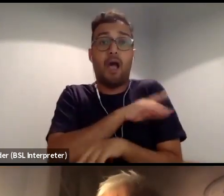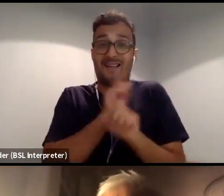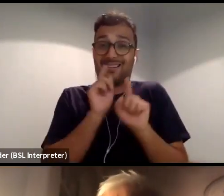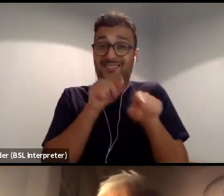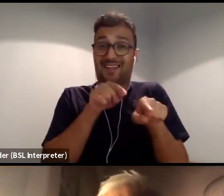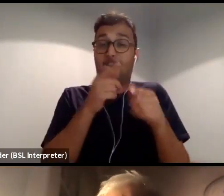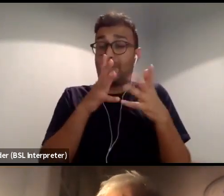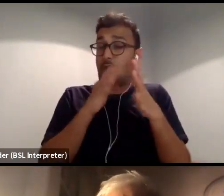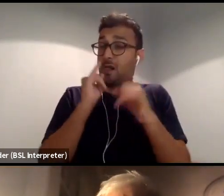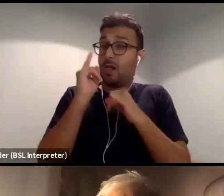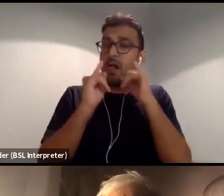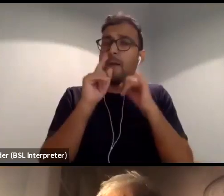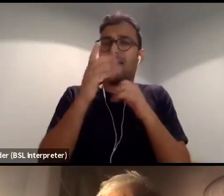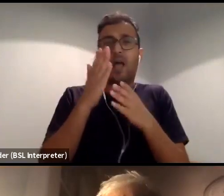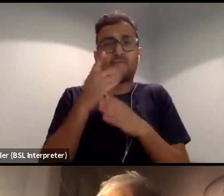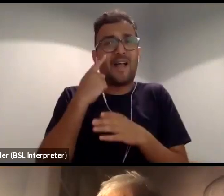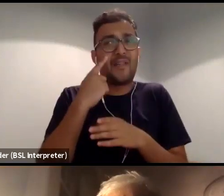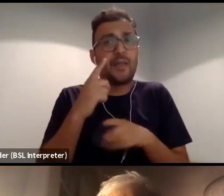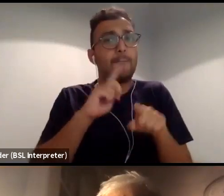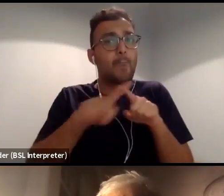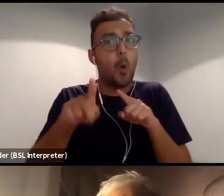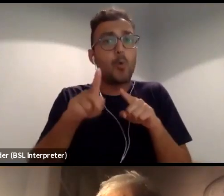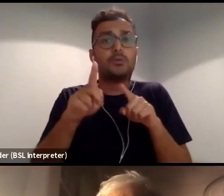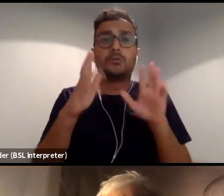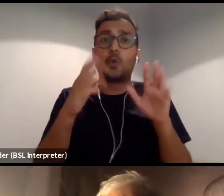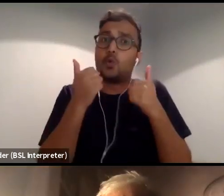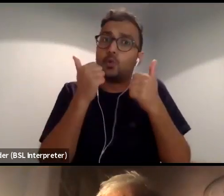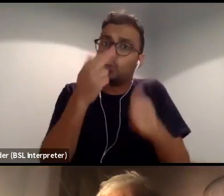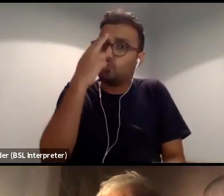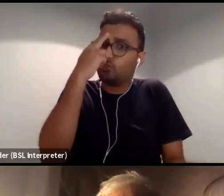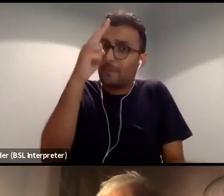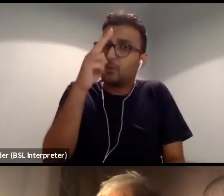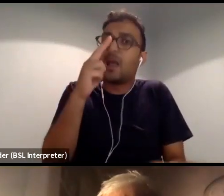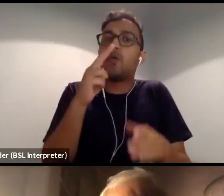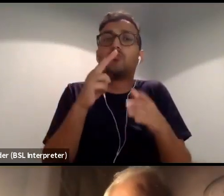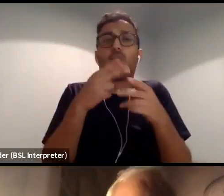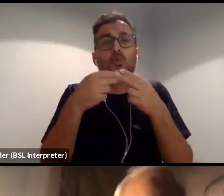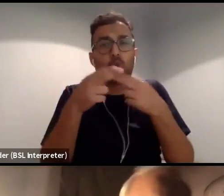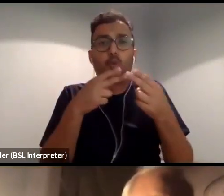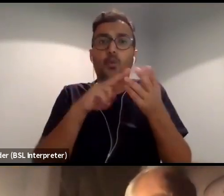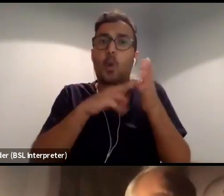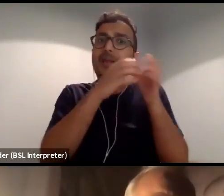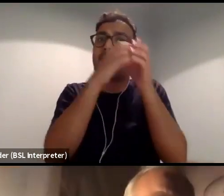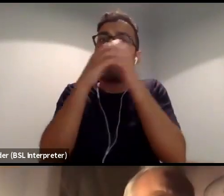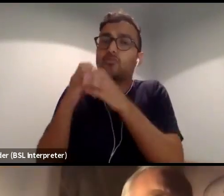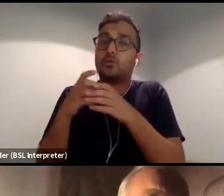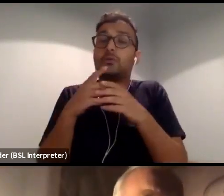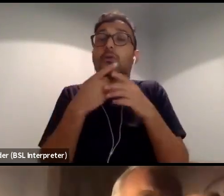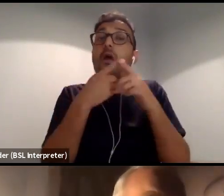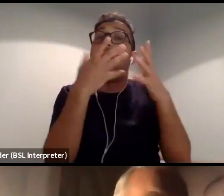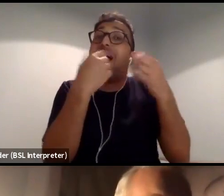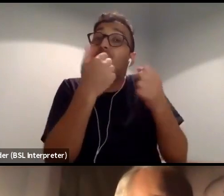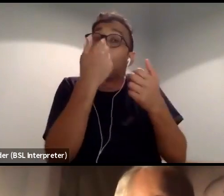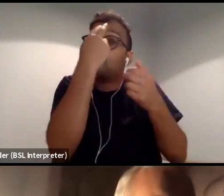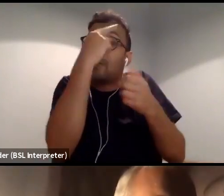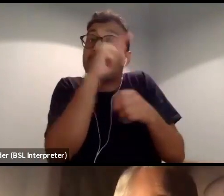were fairly quick off the mark to report that as, if not a terrorist incident, but